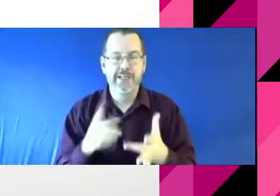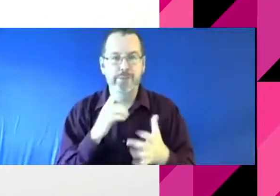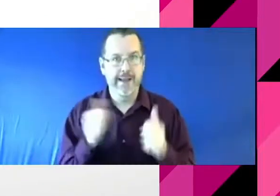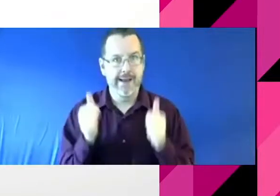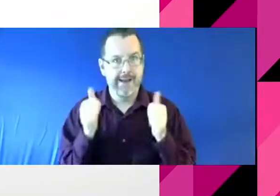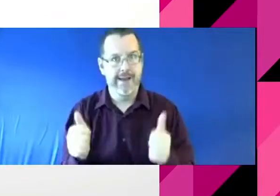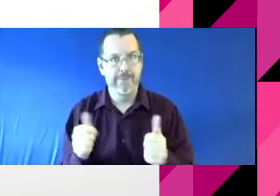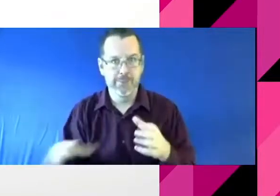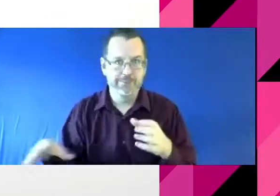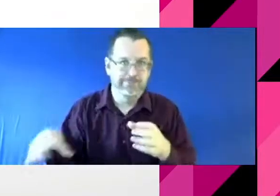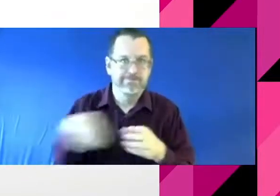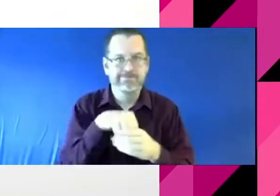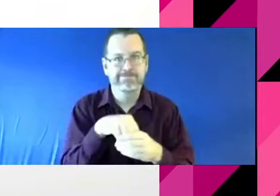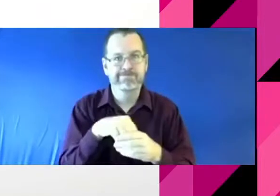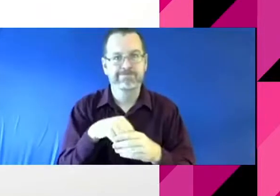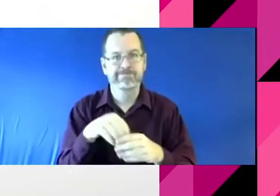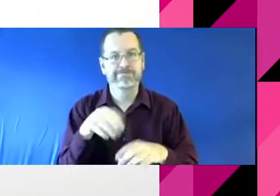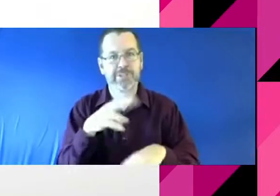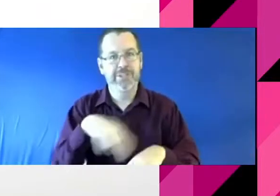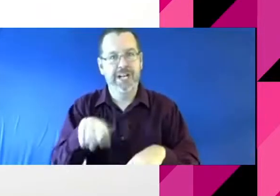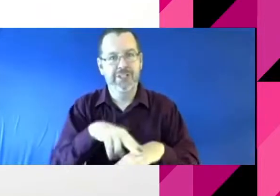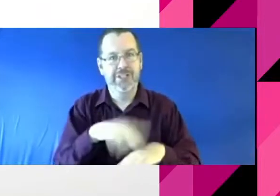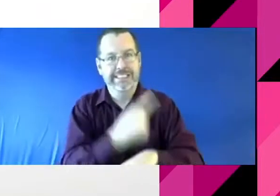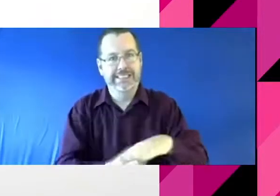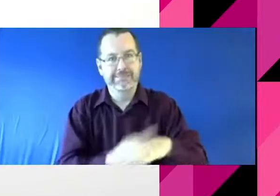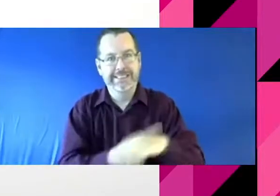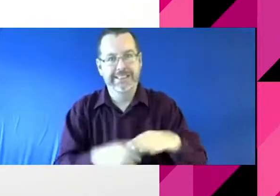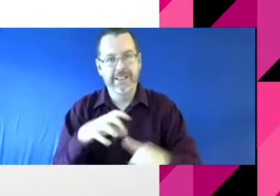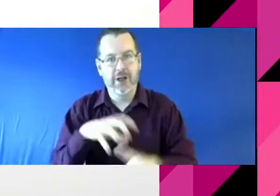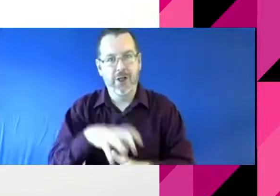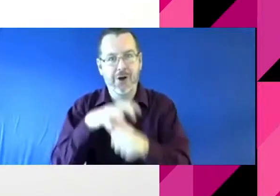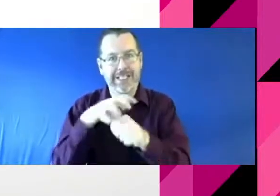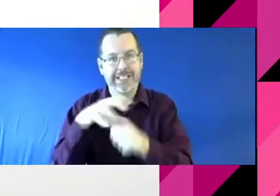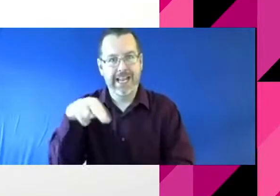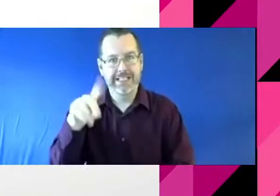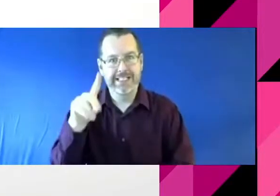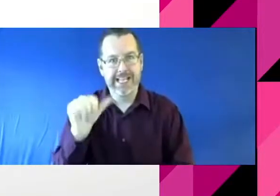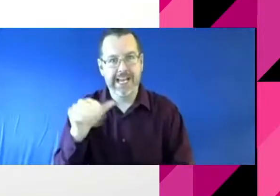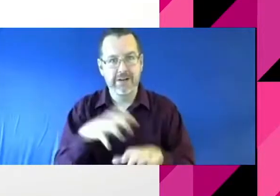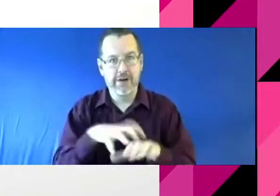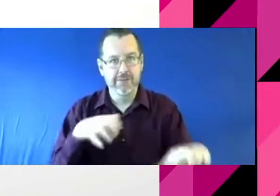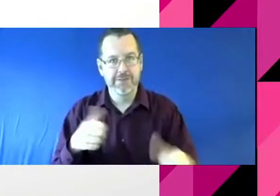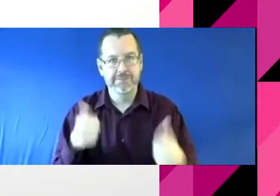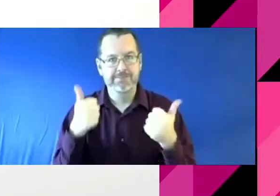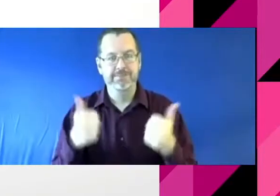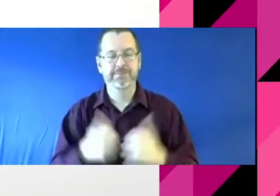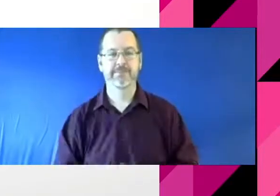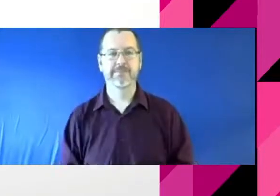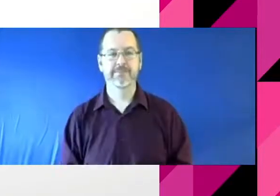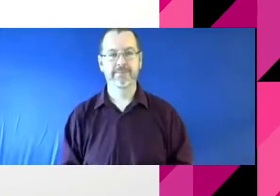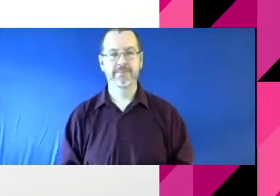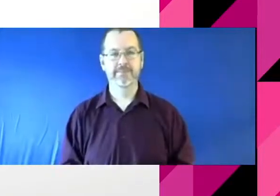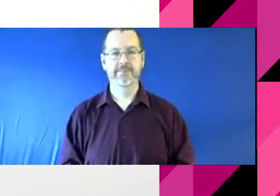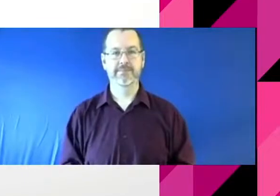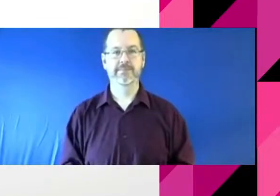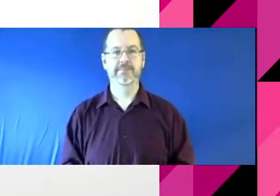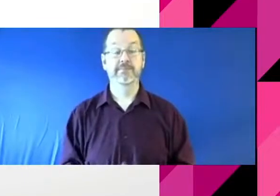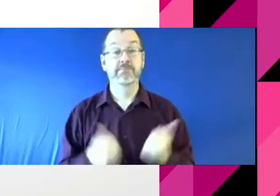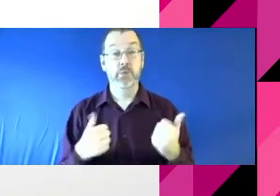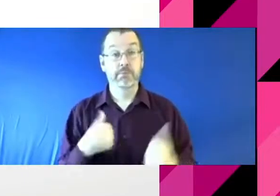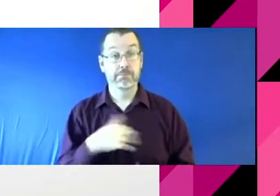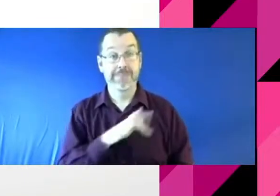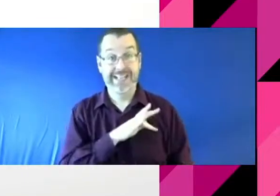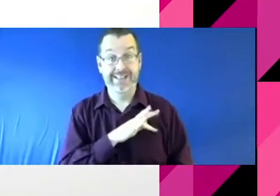in the National Disability Authorities Conference. And I have, I suppose, just on a personal level, my